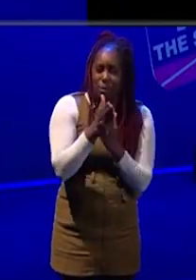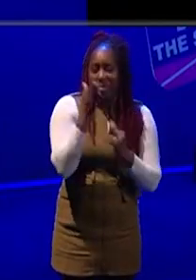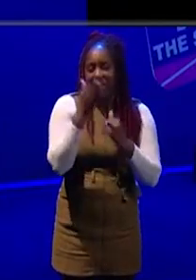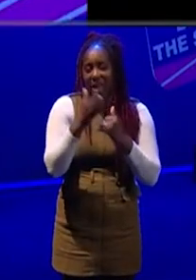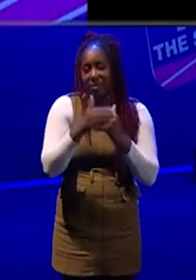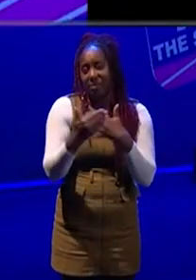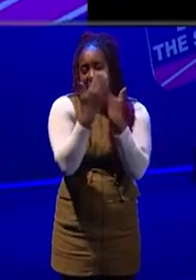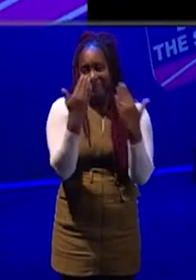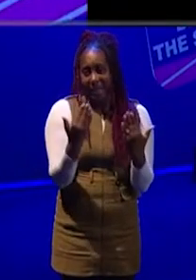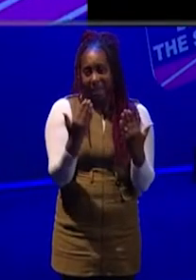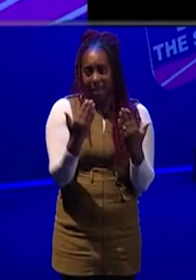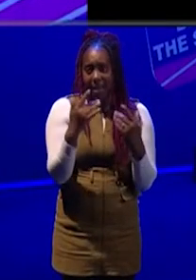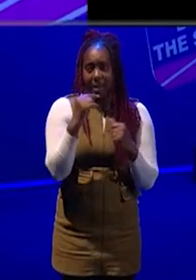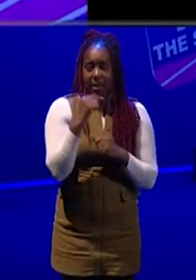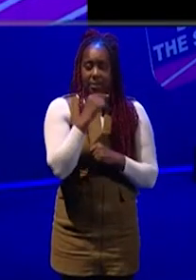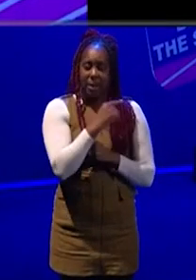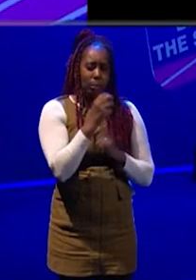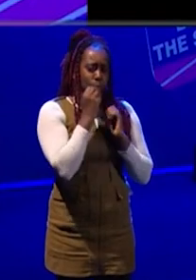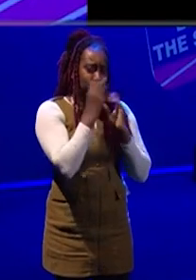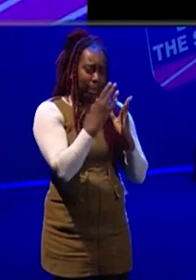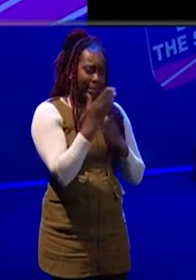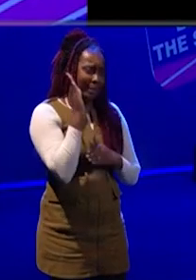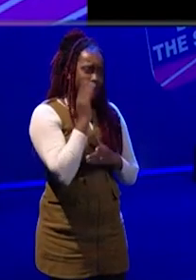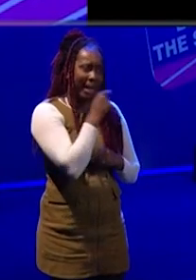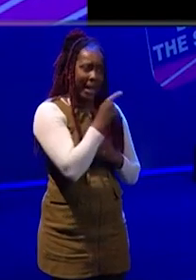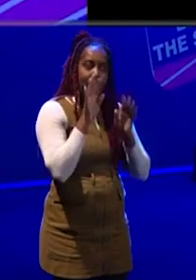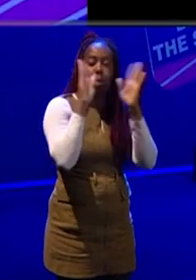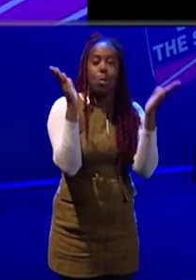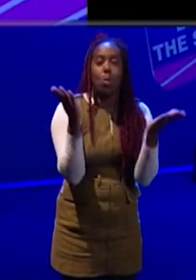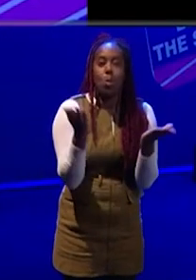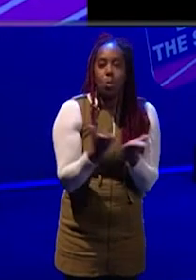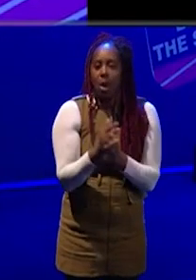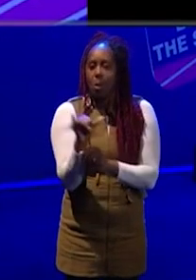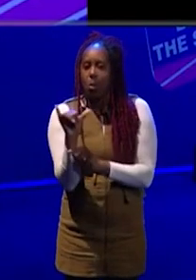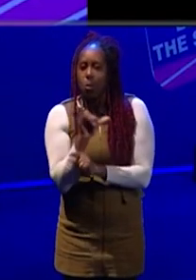day. I think that's brilliant to hear as well, because in a world in which